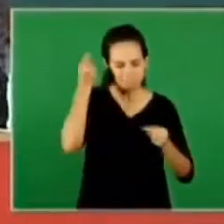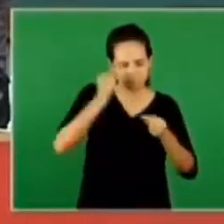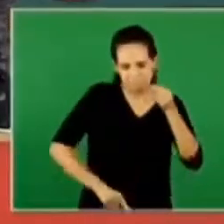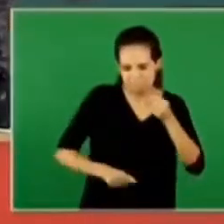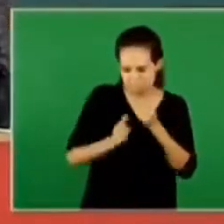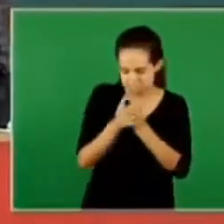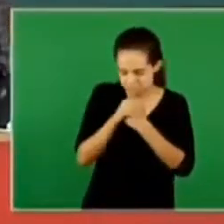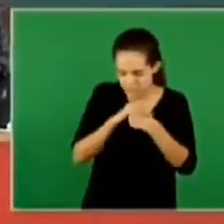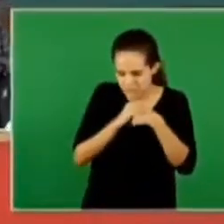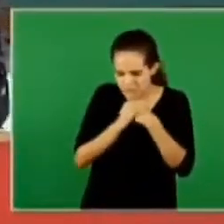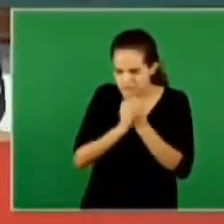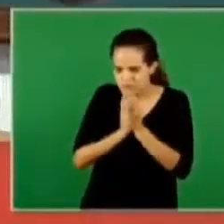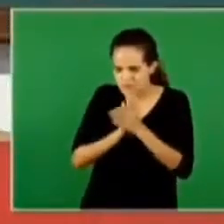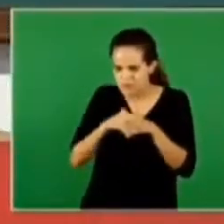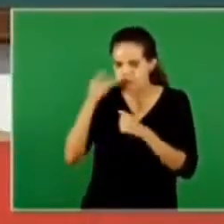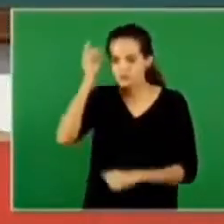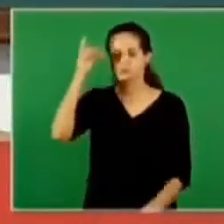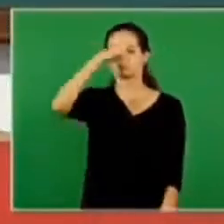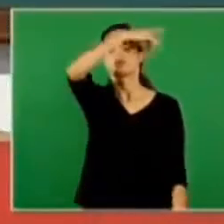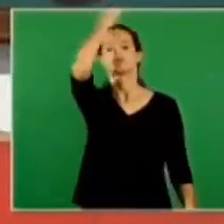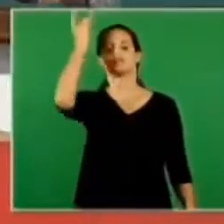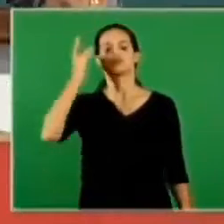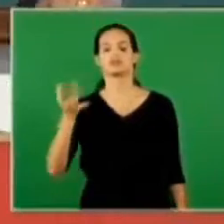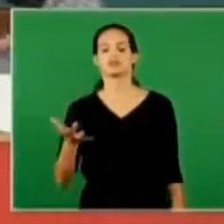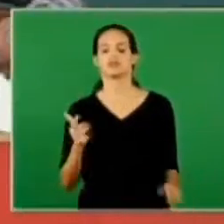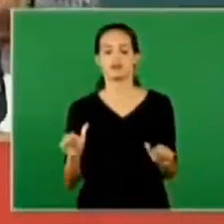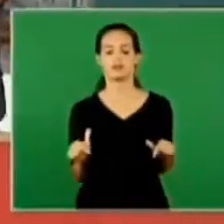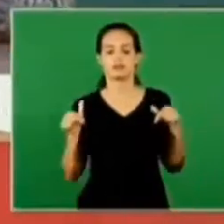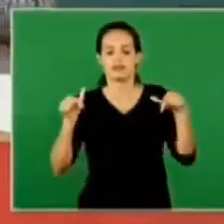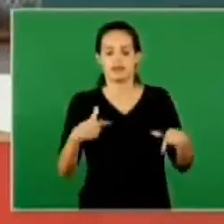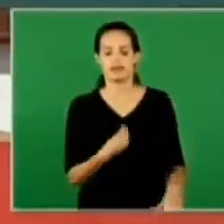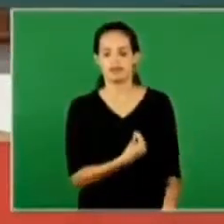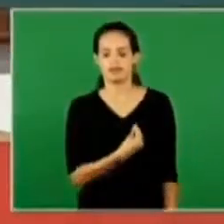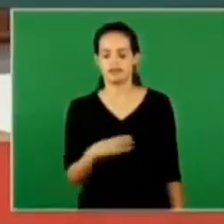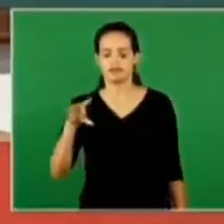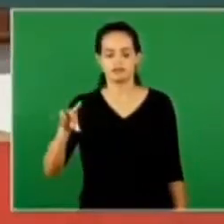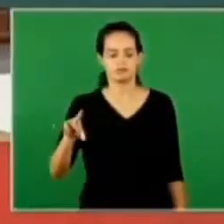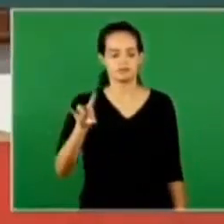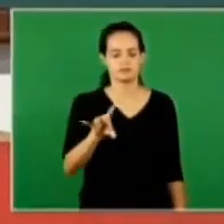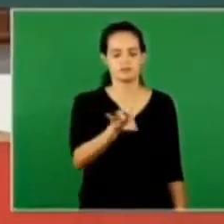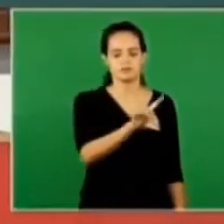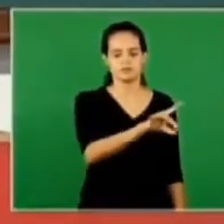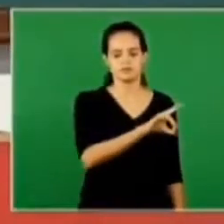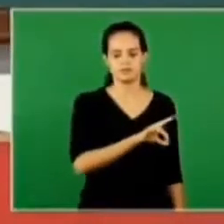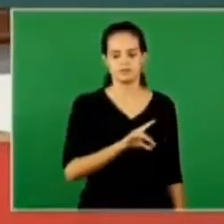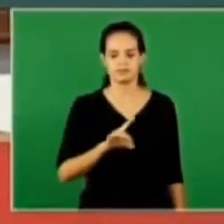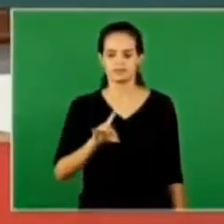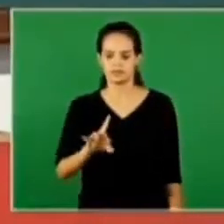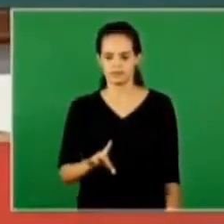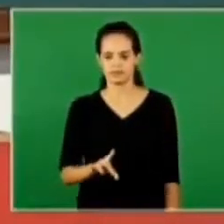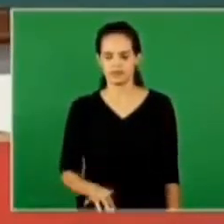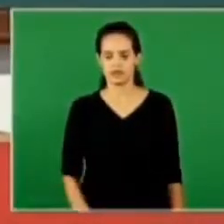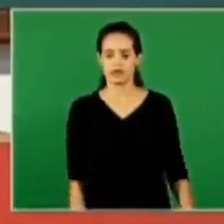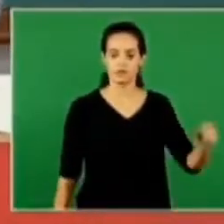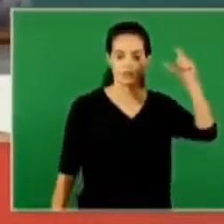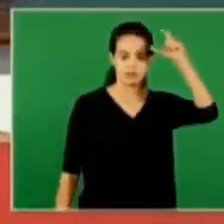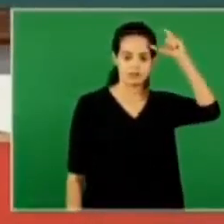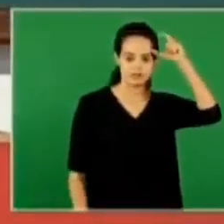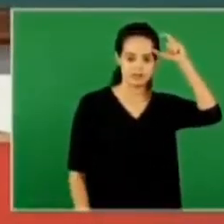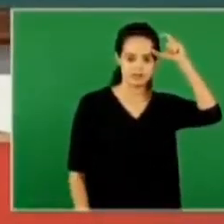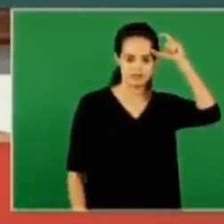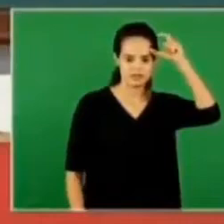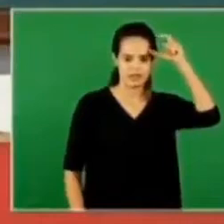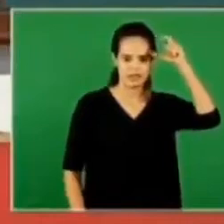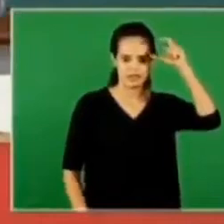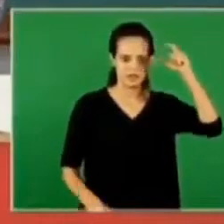conspires against what the holy spirit wants to realize in the life of each one of us this